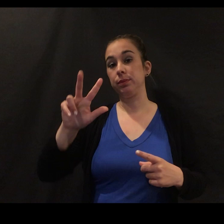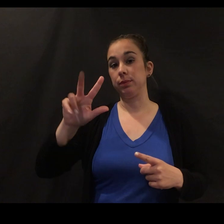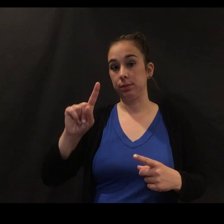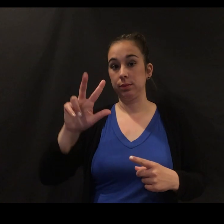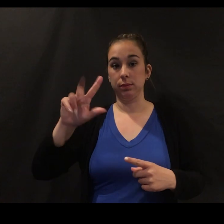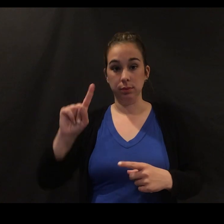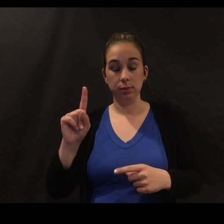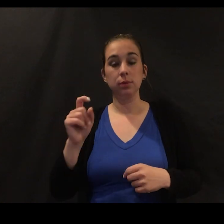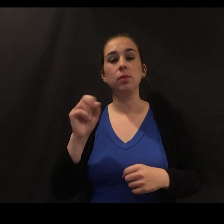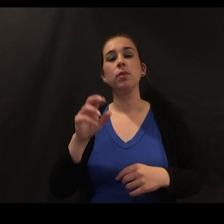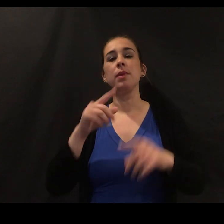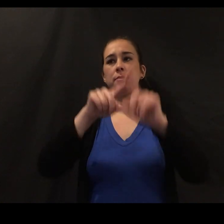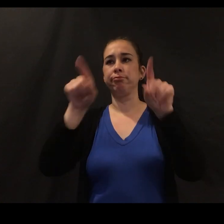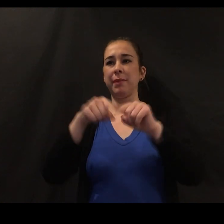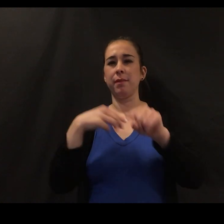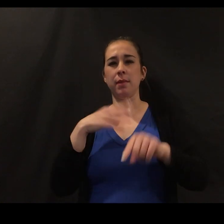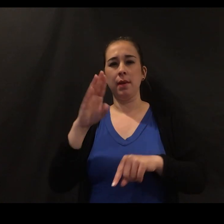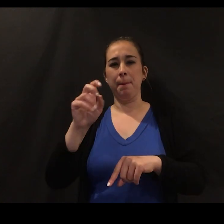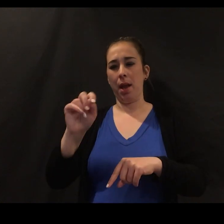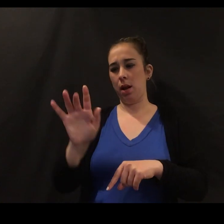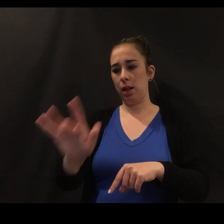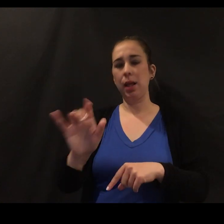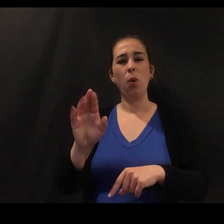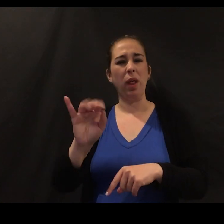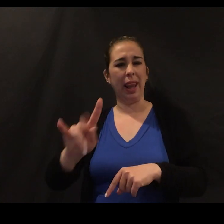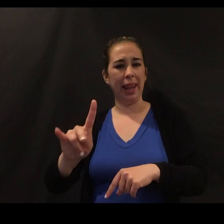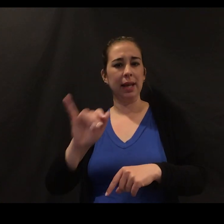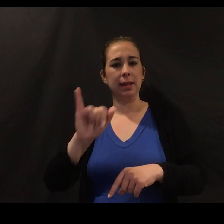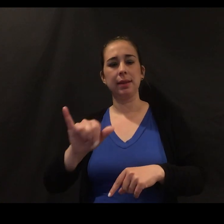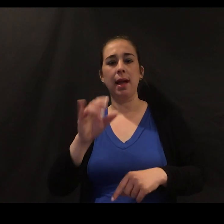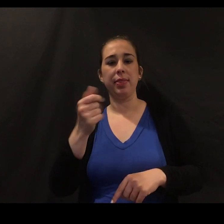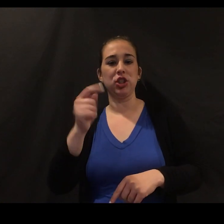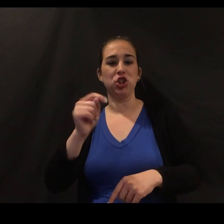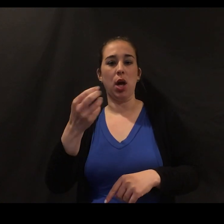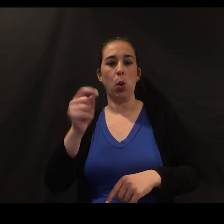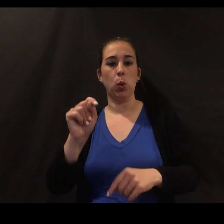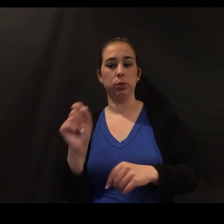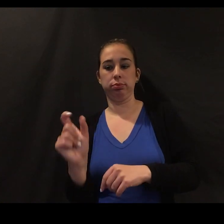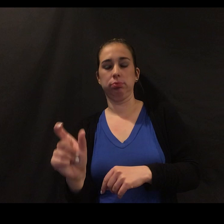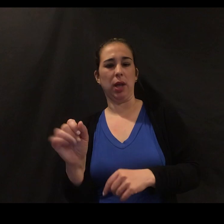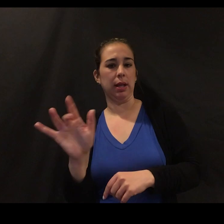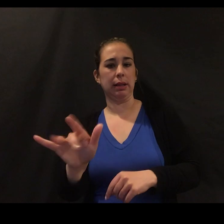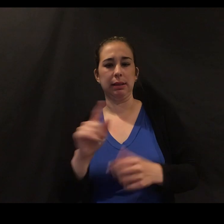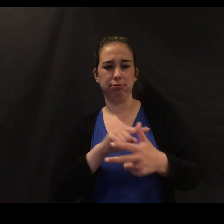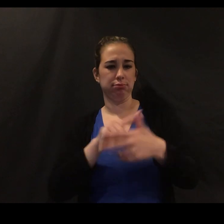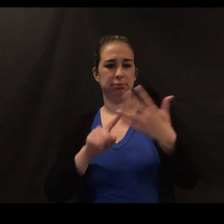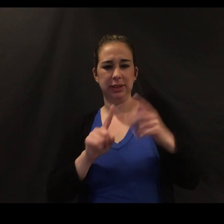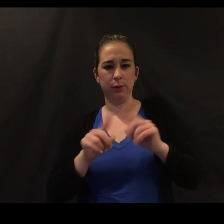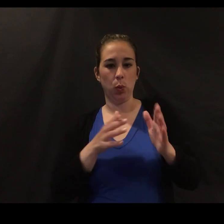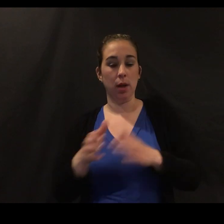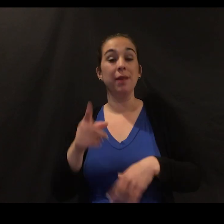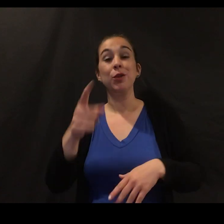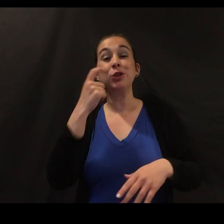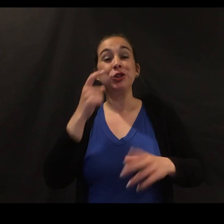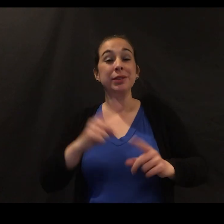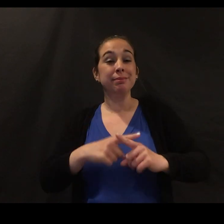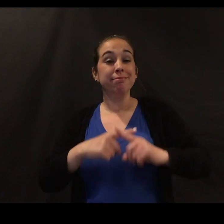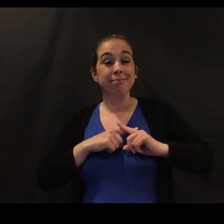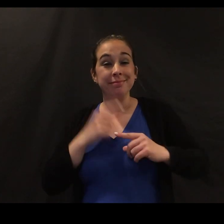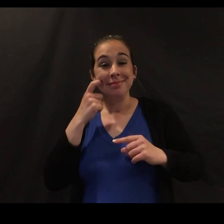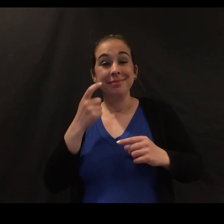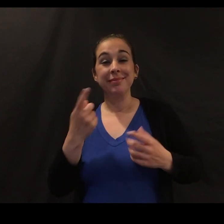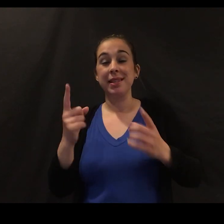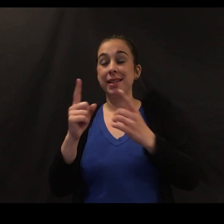on the screen, or the link provided by the chat host. Also, if you just gave your life to Jesus or are simply looking to meet new people at